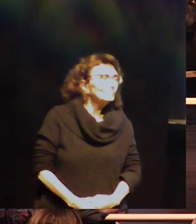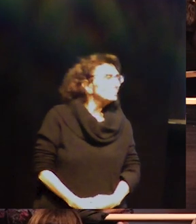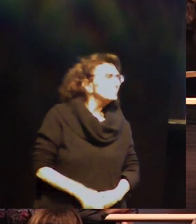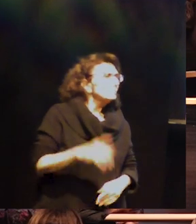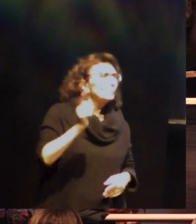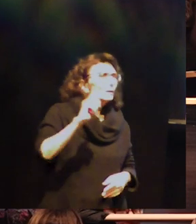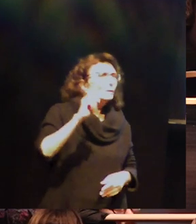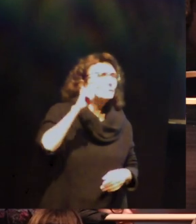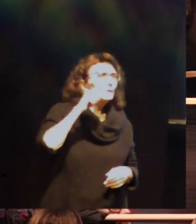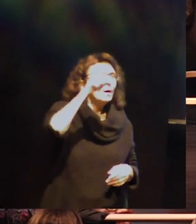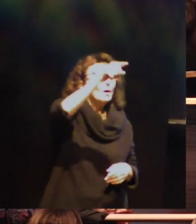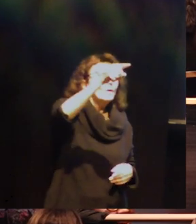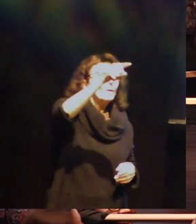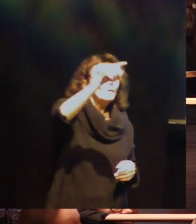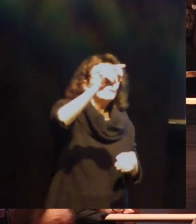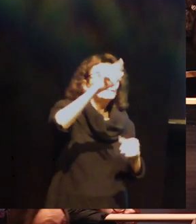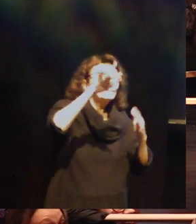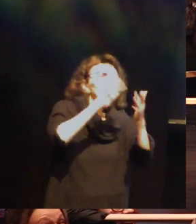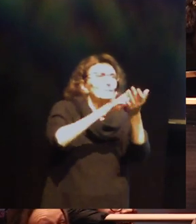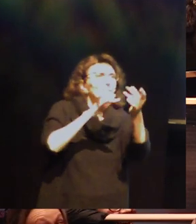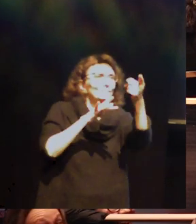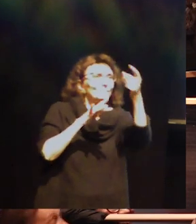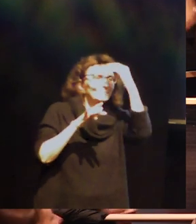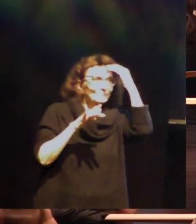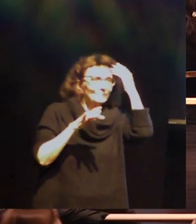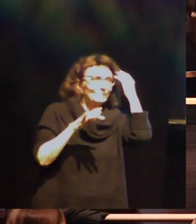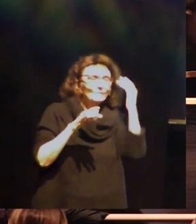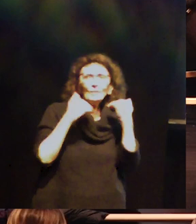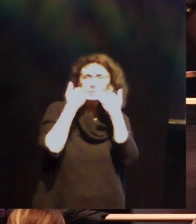Where is she? Raise your hand. She's hiding, unbelievably.